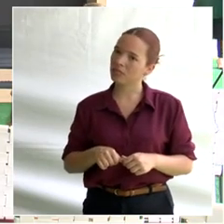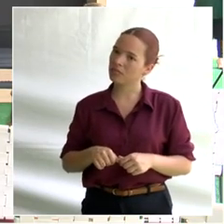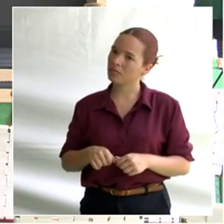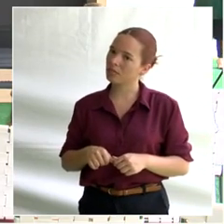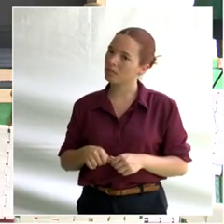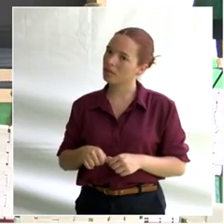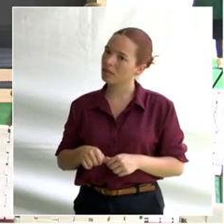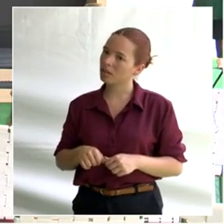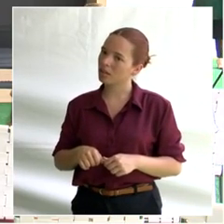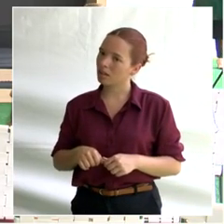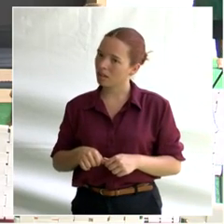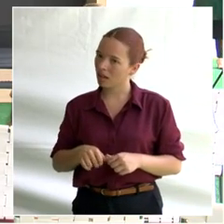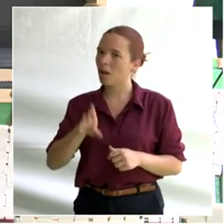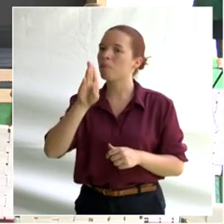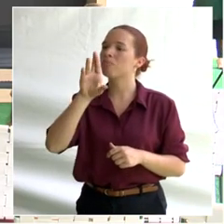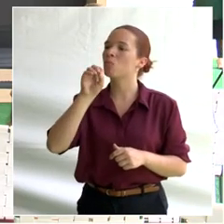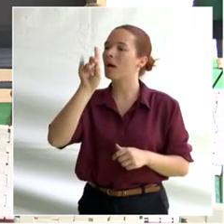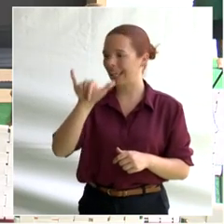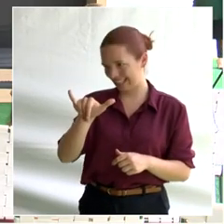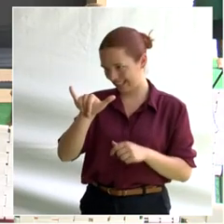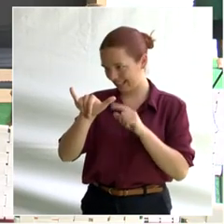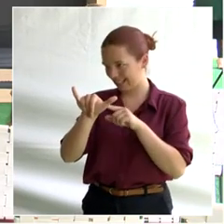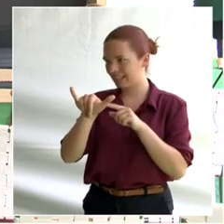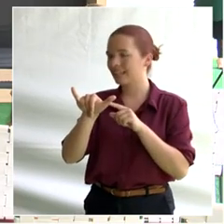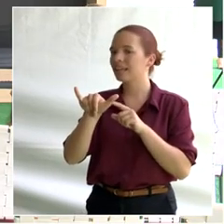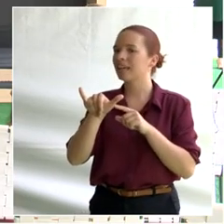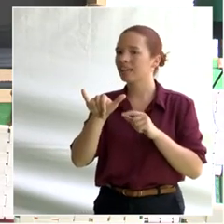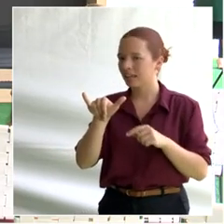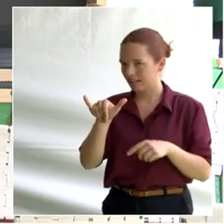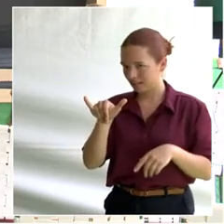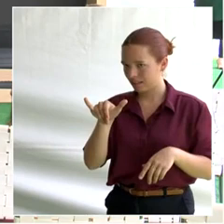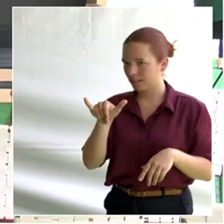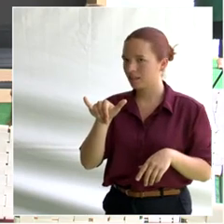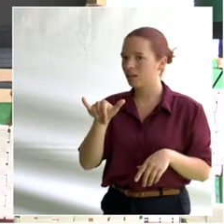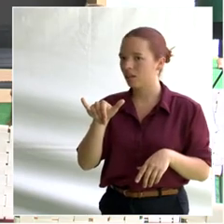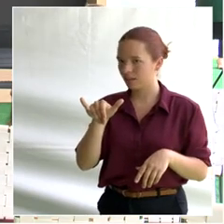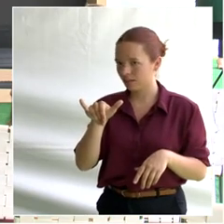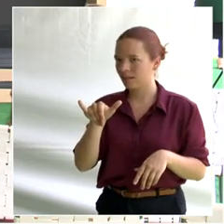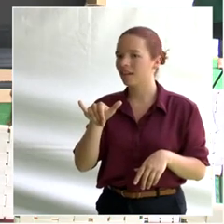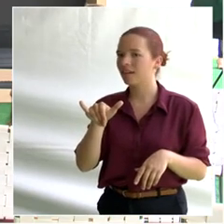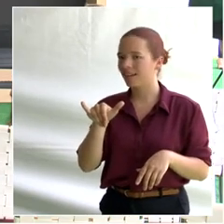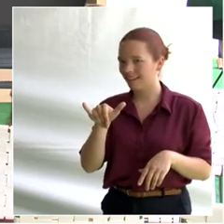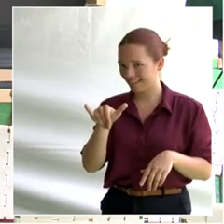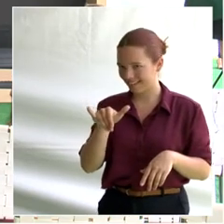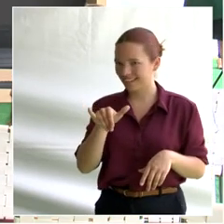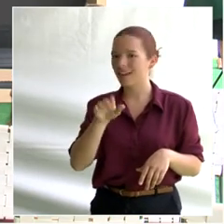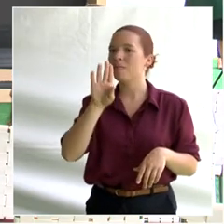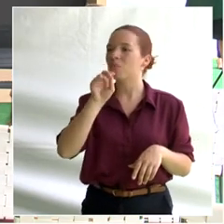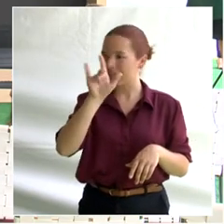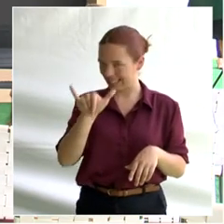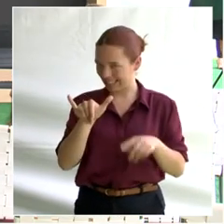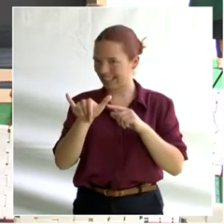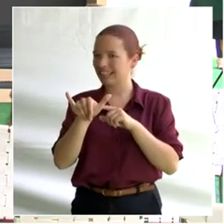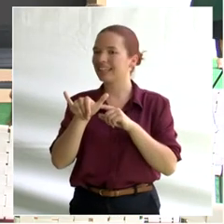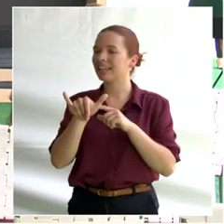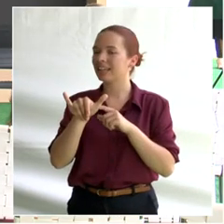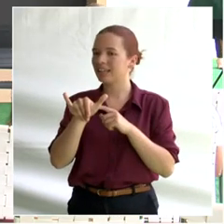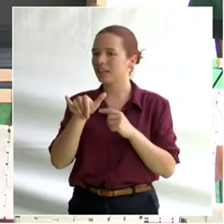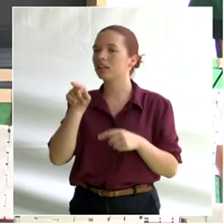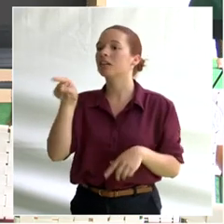line 13. Line 13, Jen Brady. Special ranking here because she's coming back from